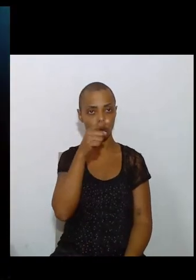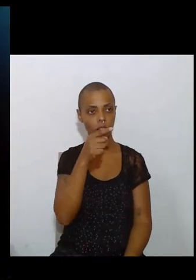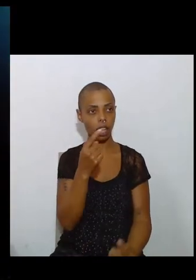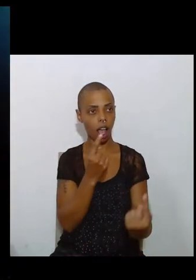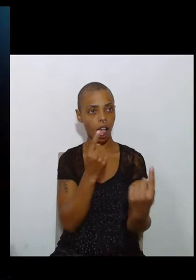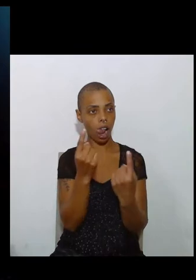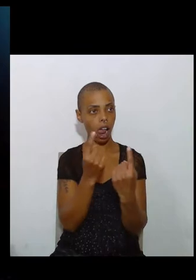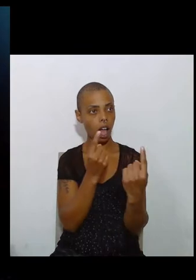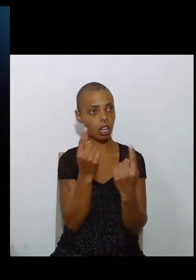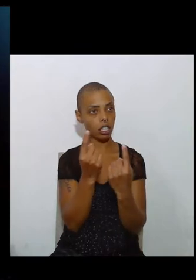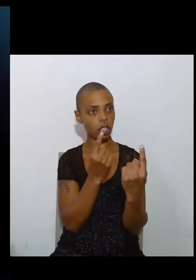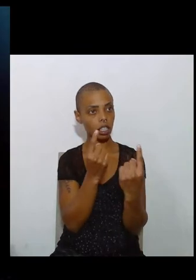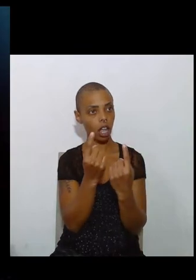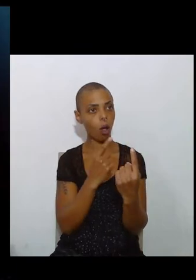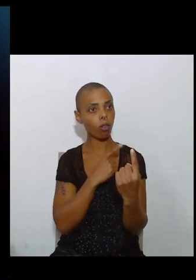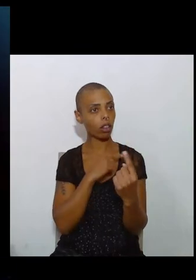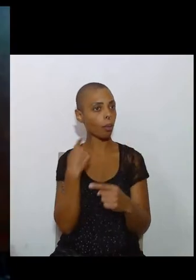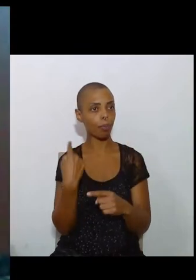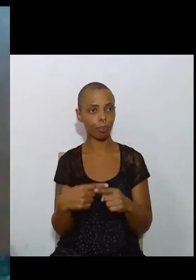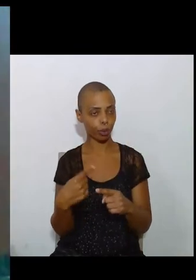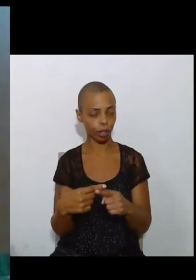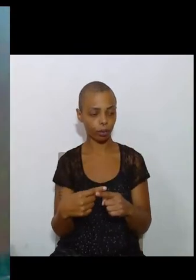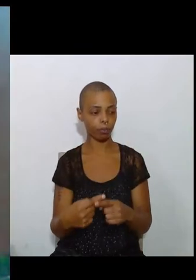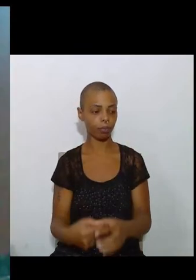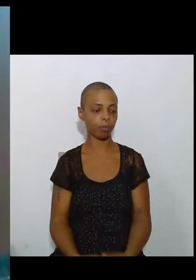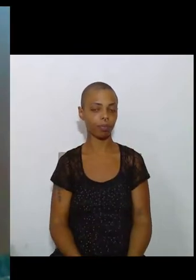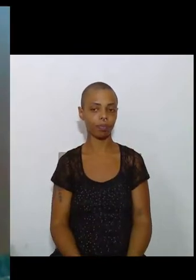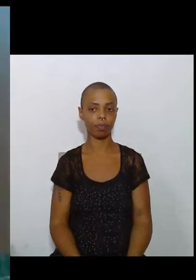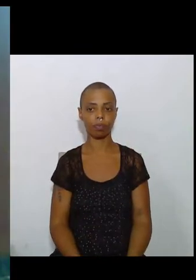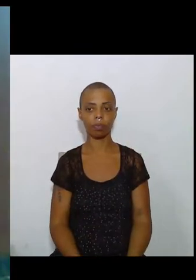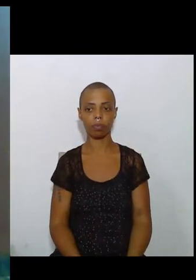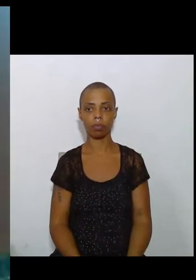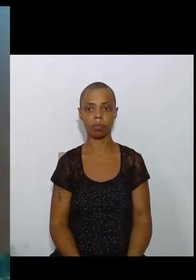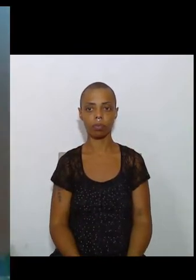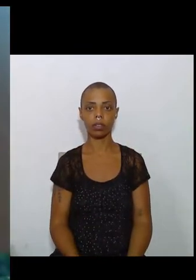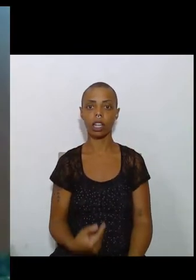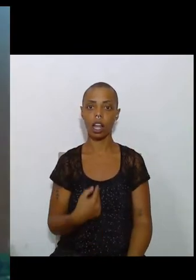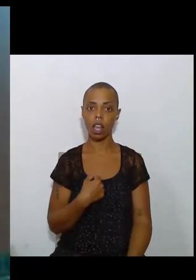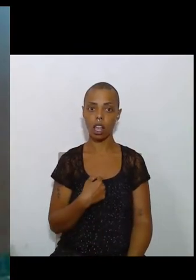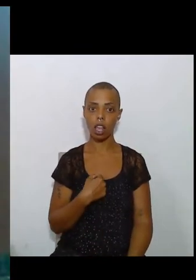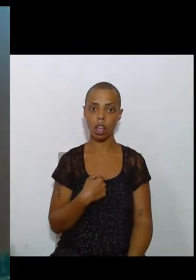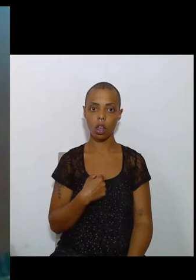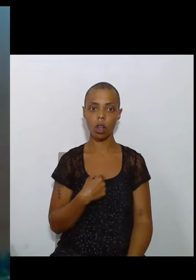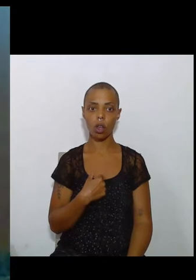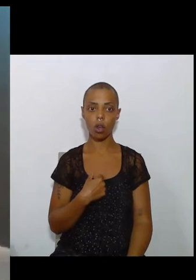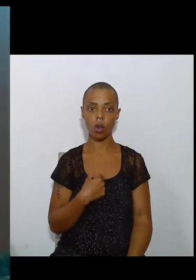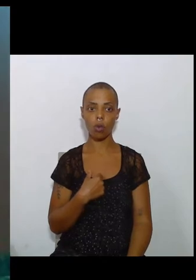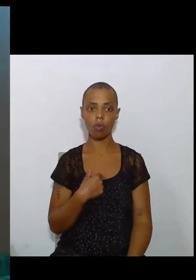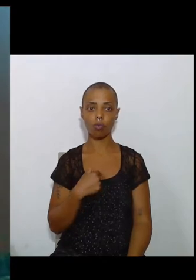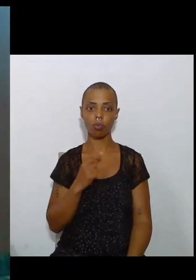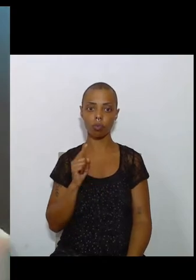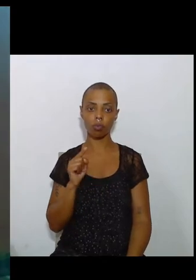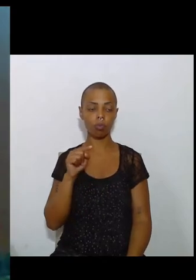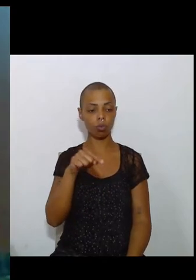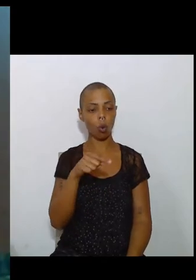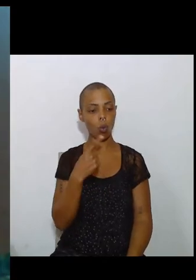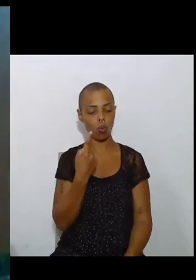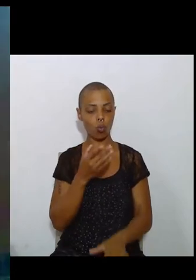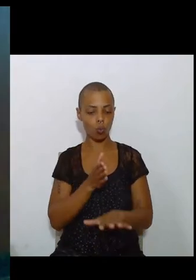I think that relationship is so close and it exists uh just because